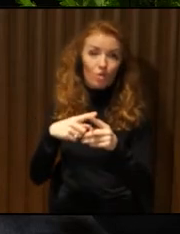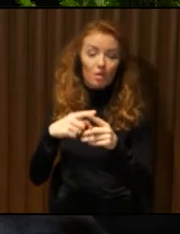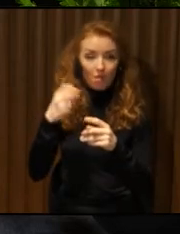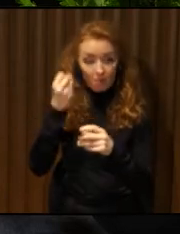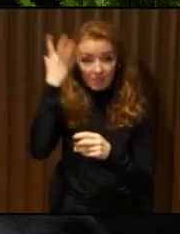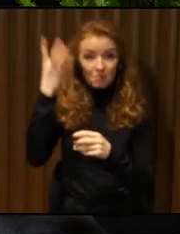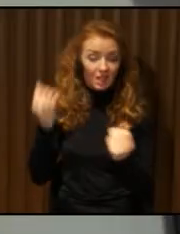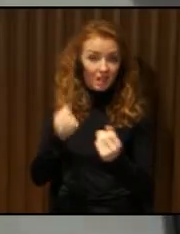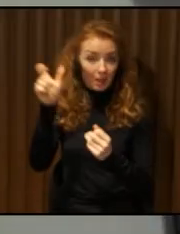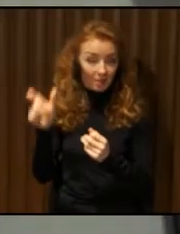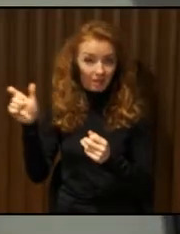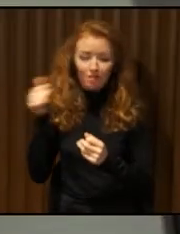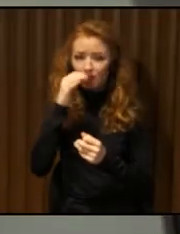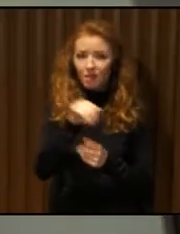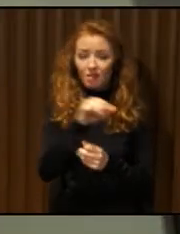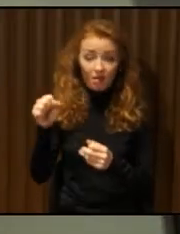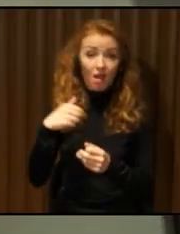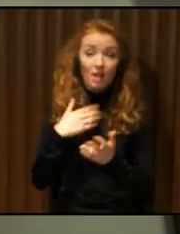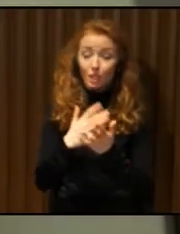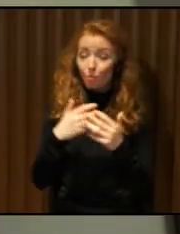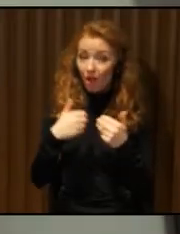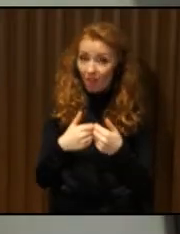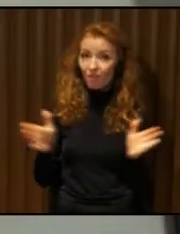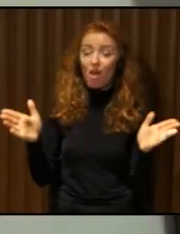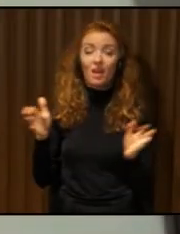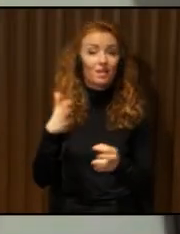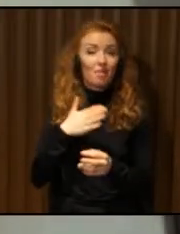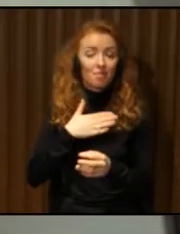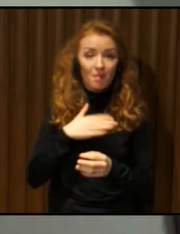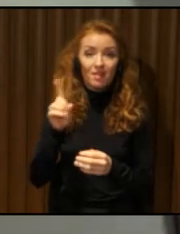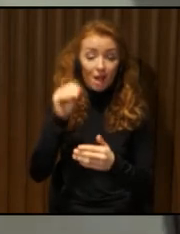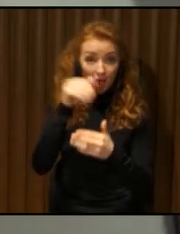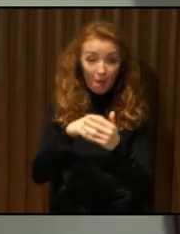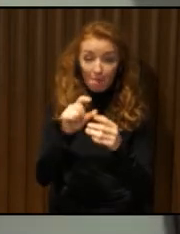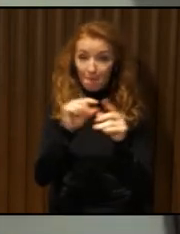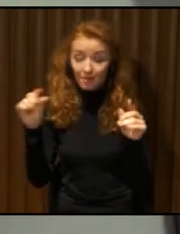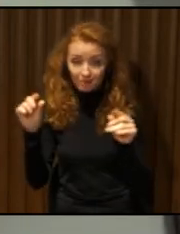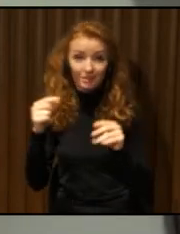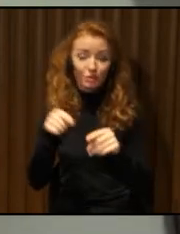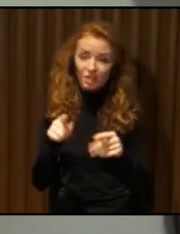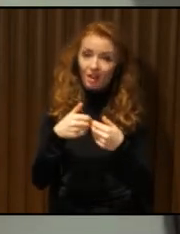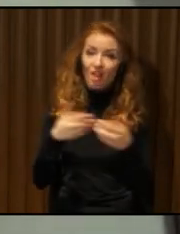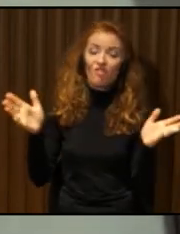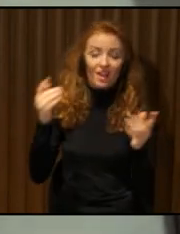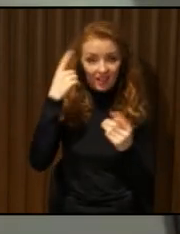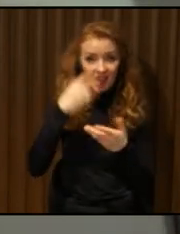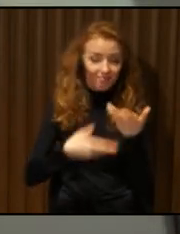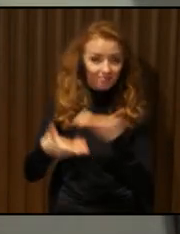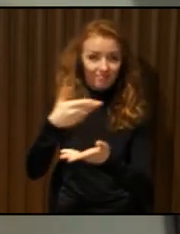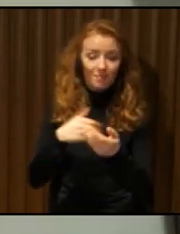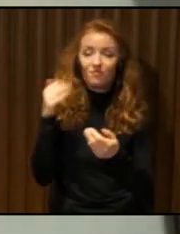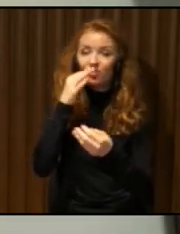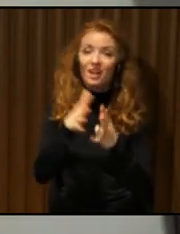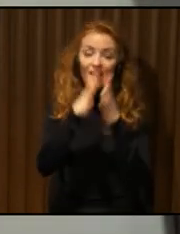is open and I'm open and I have an email and it's open code idea. Thank you very, very much.